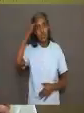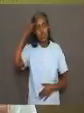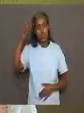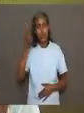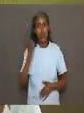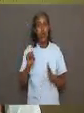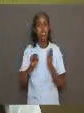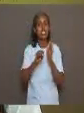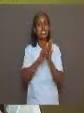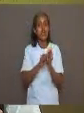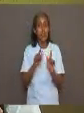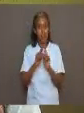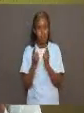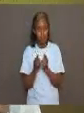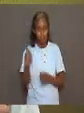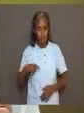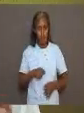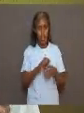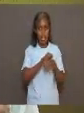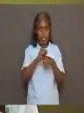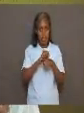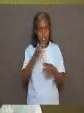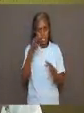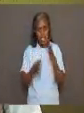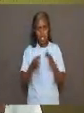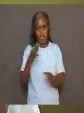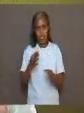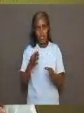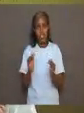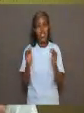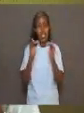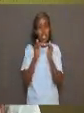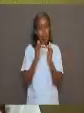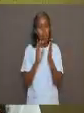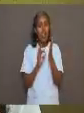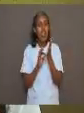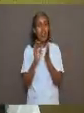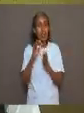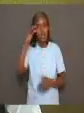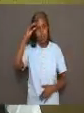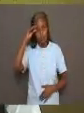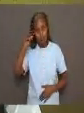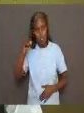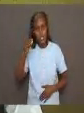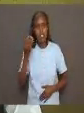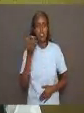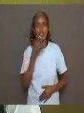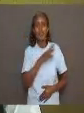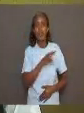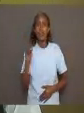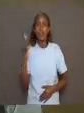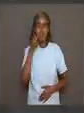group from our activity if there was an equal number of boys and